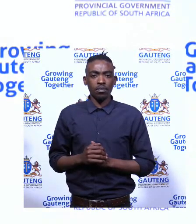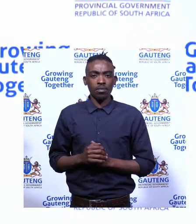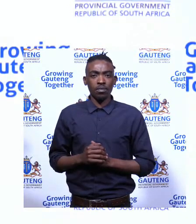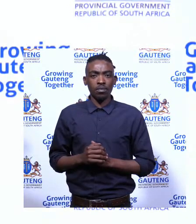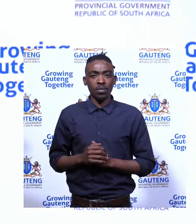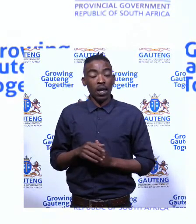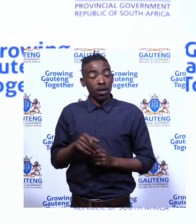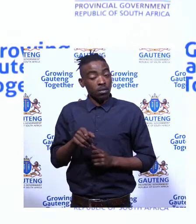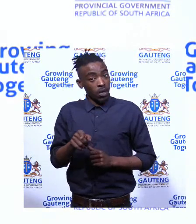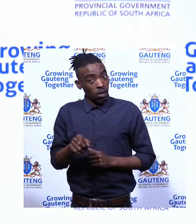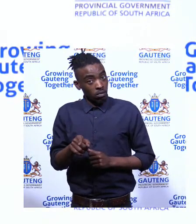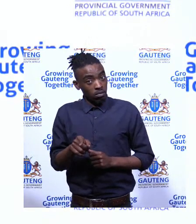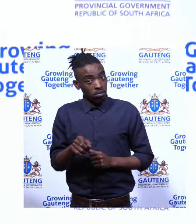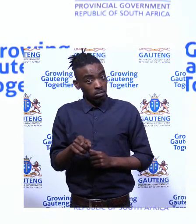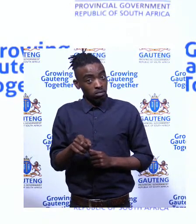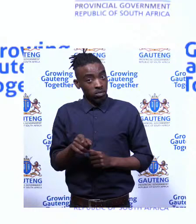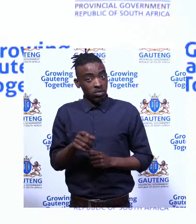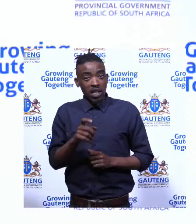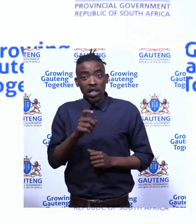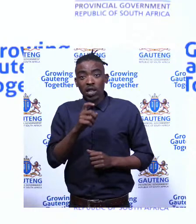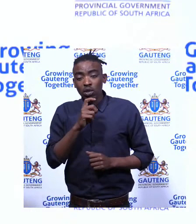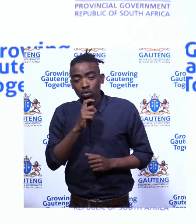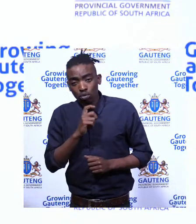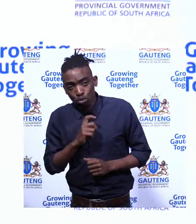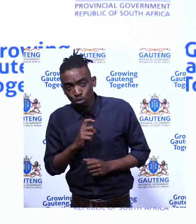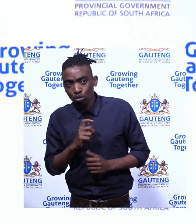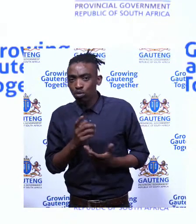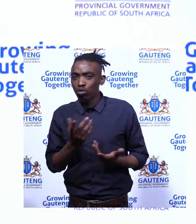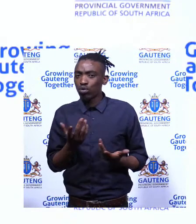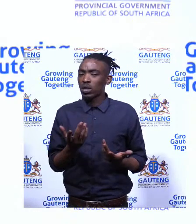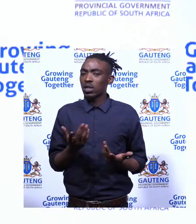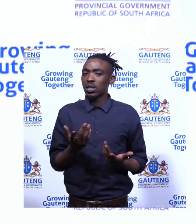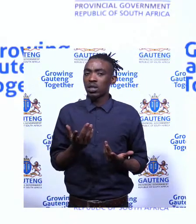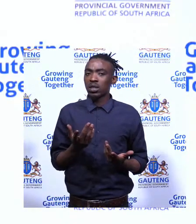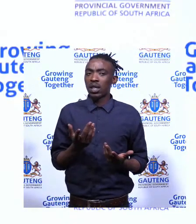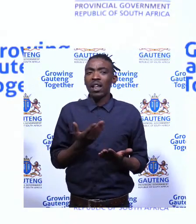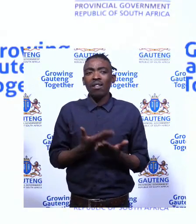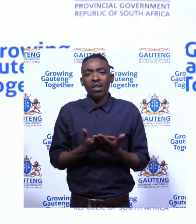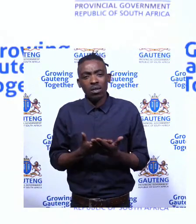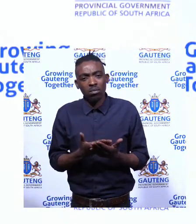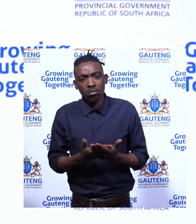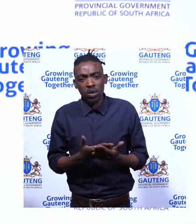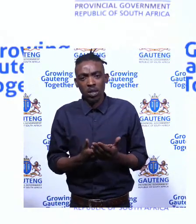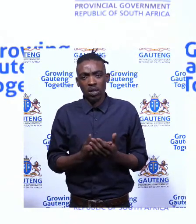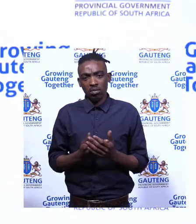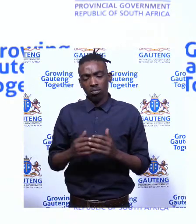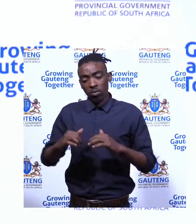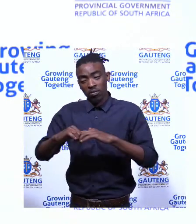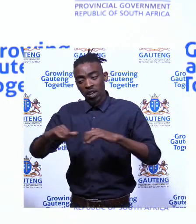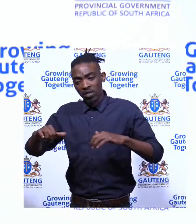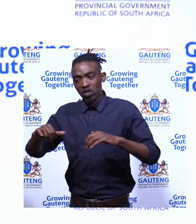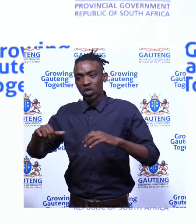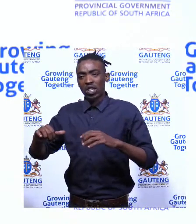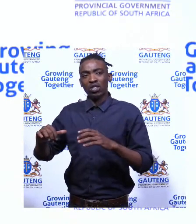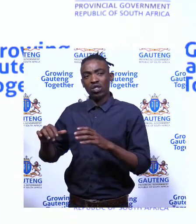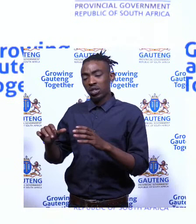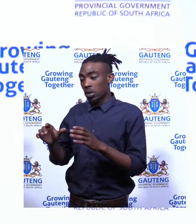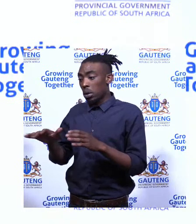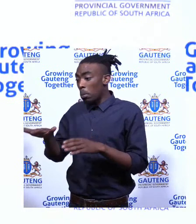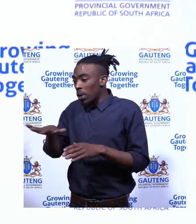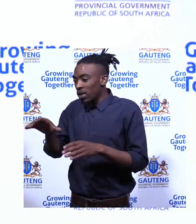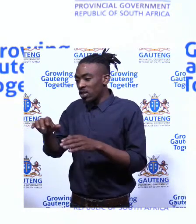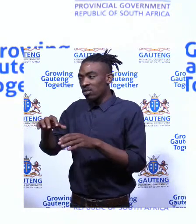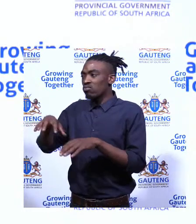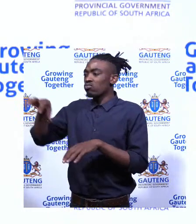And therefore, the use and the availability of the isolation and quarantine facility